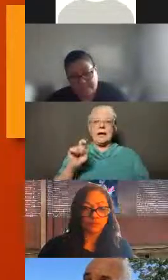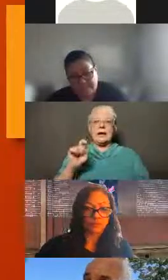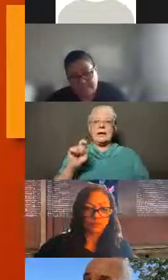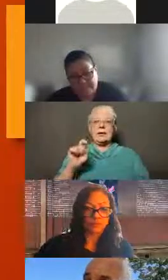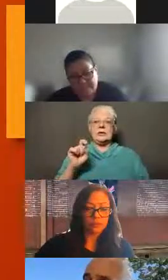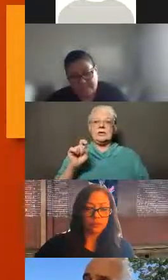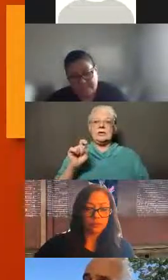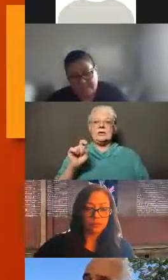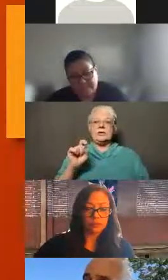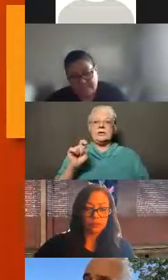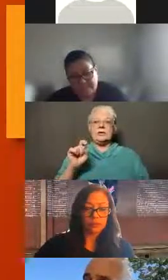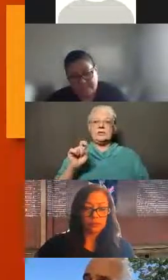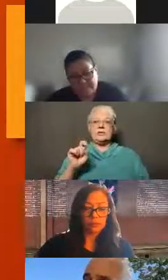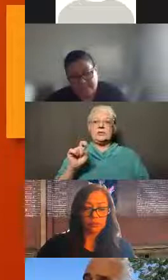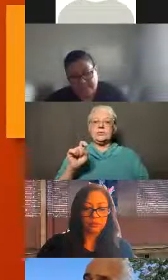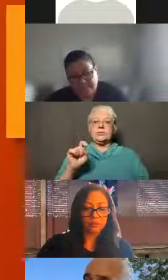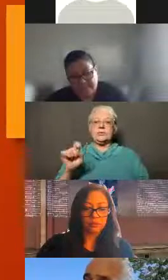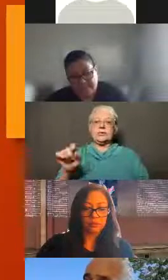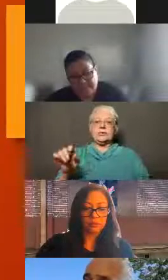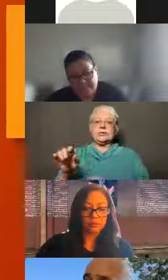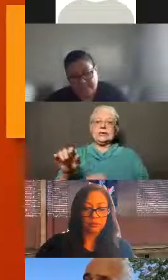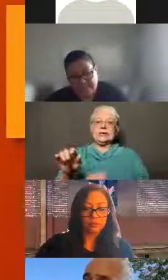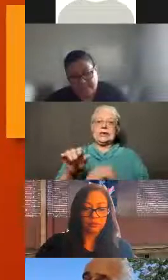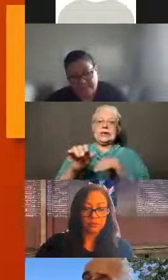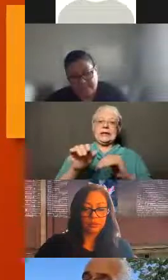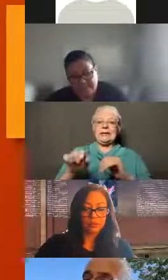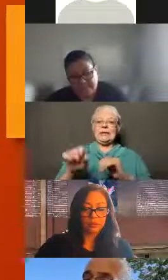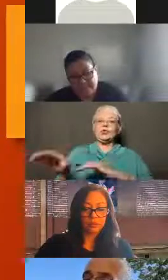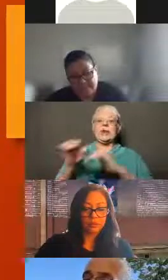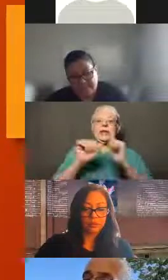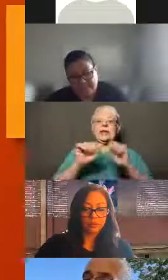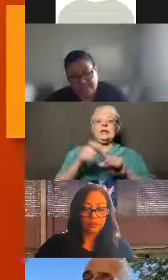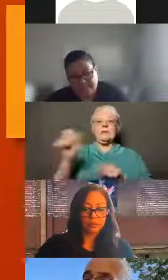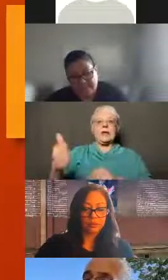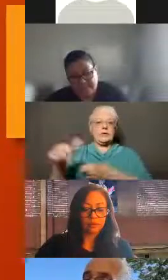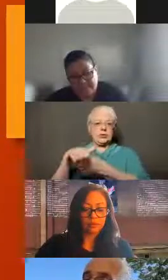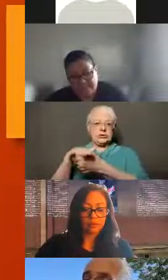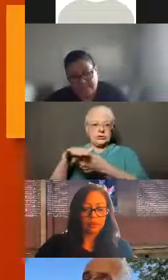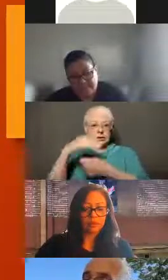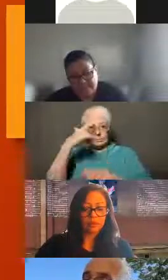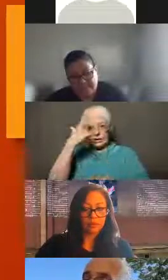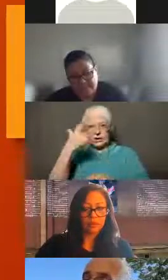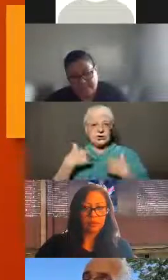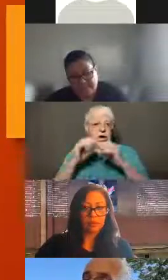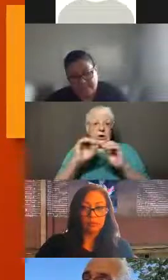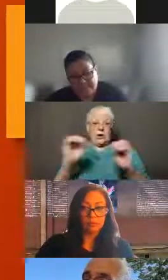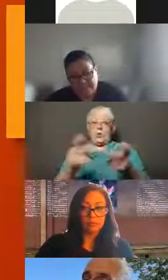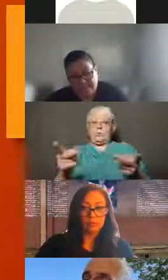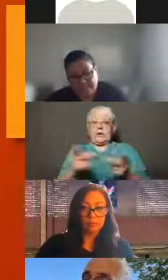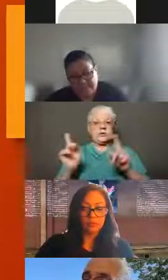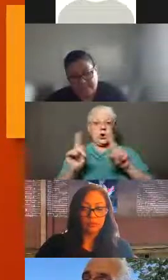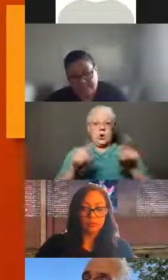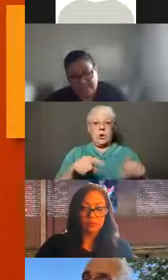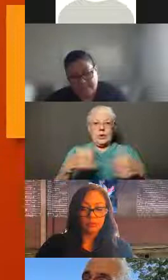housing sites because she had nowhere to go. And so now I